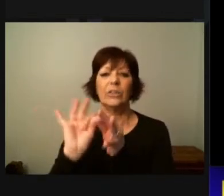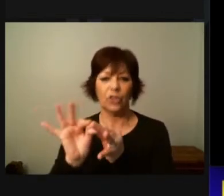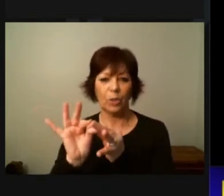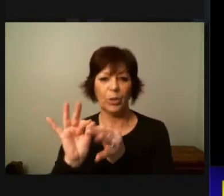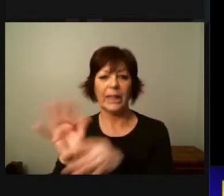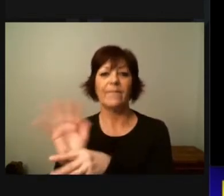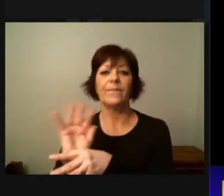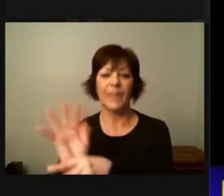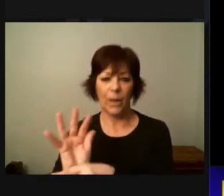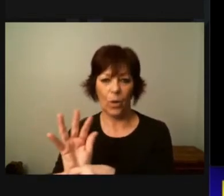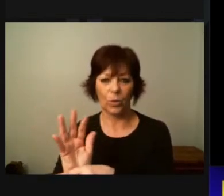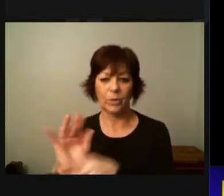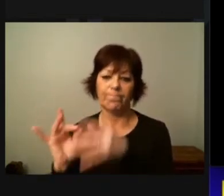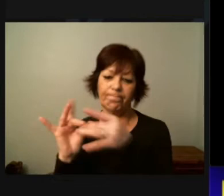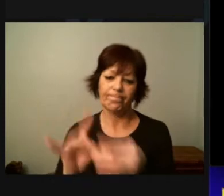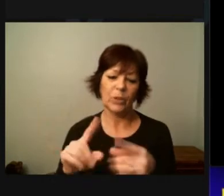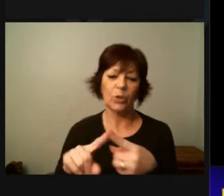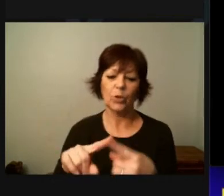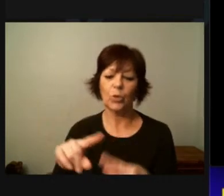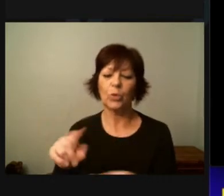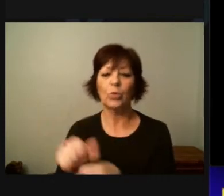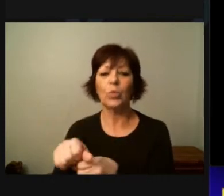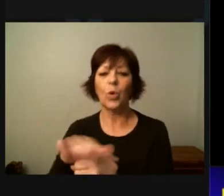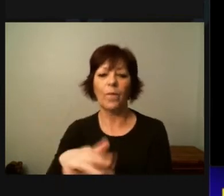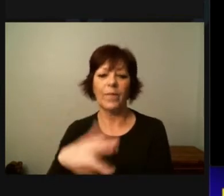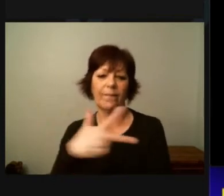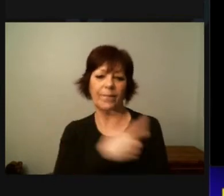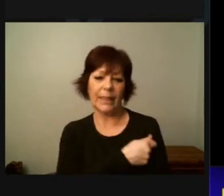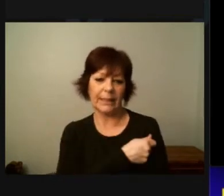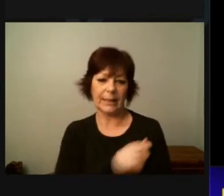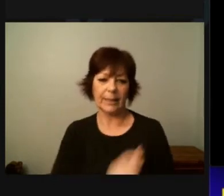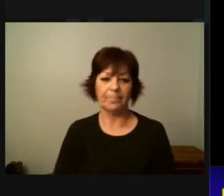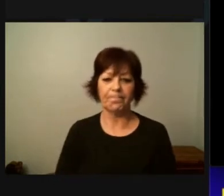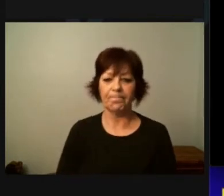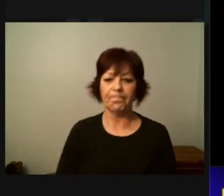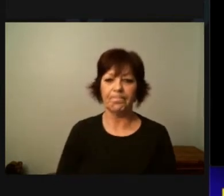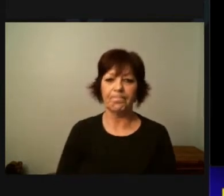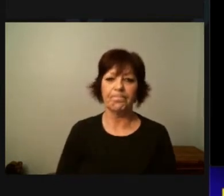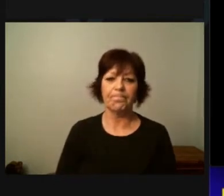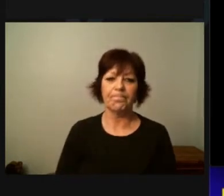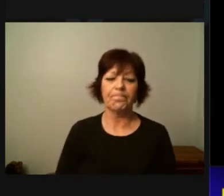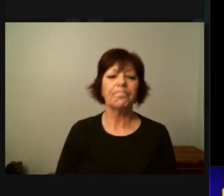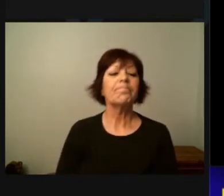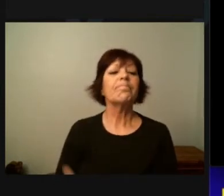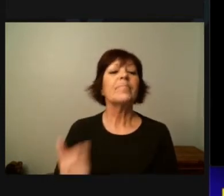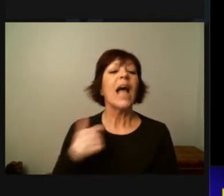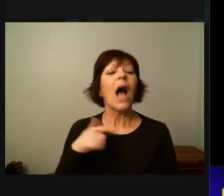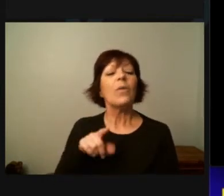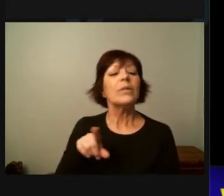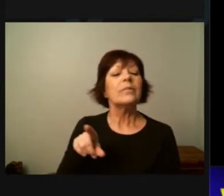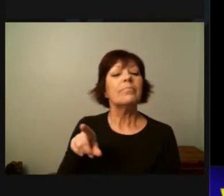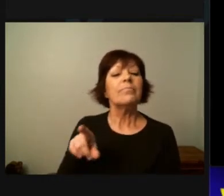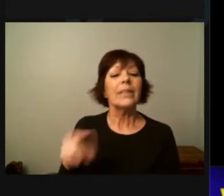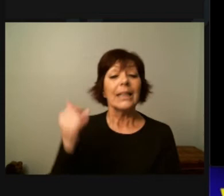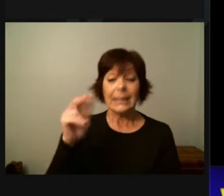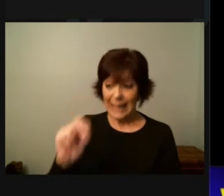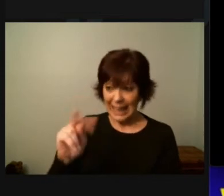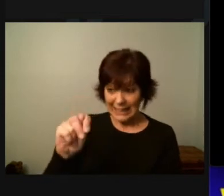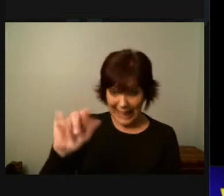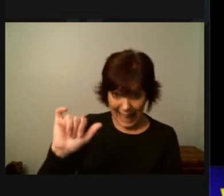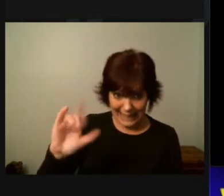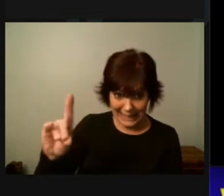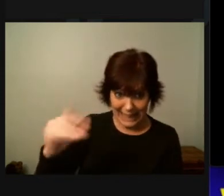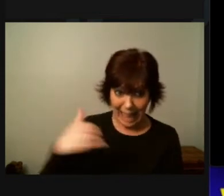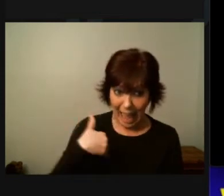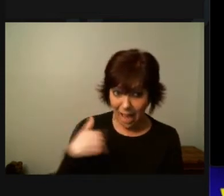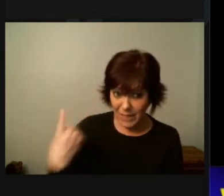with regard to the COVID vaccine. Anything? I don't know. I was just asking Frank if NTID had anything on